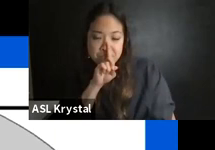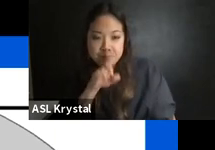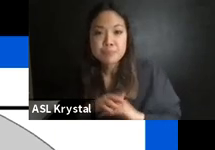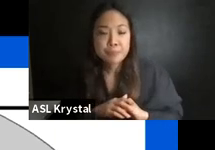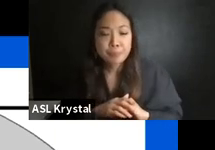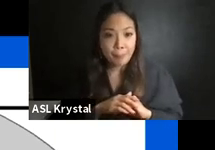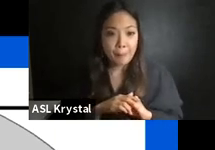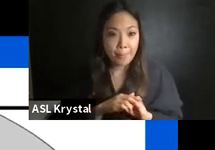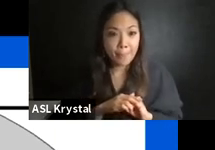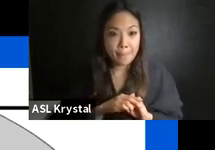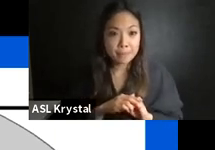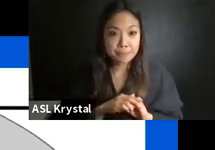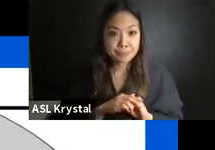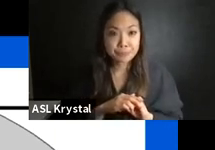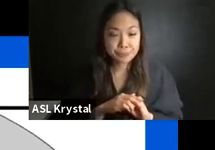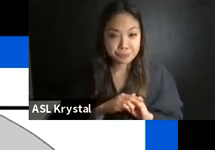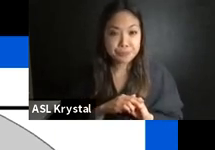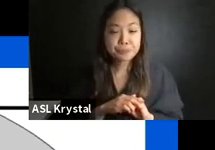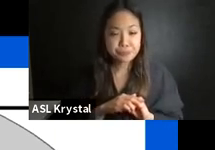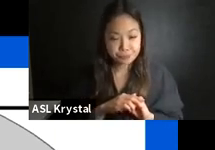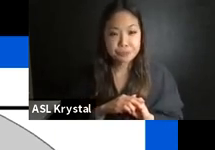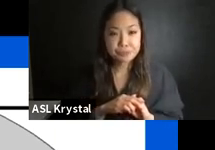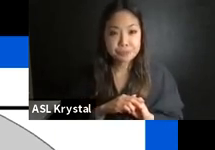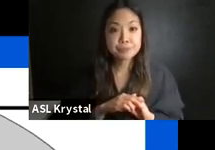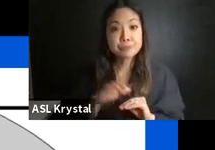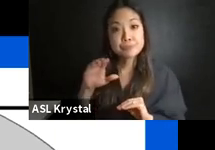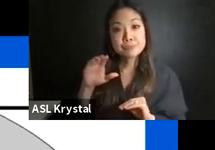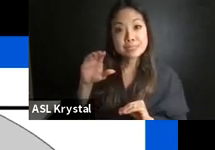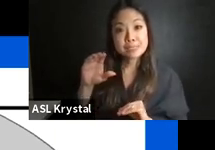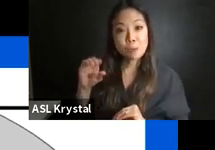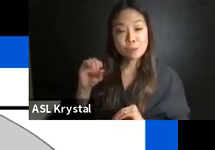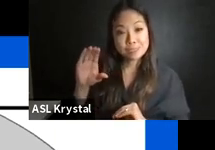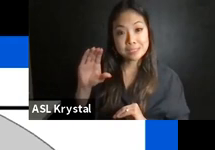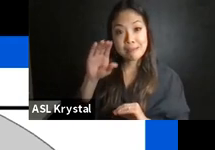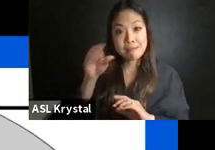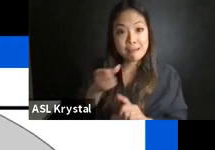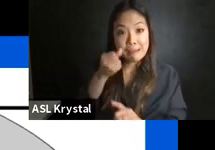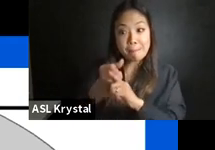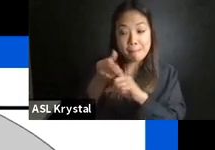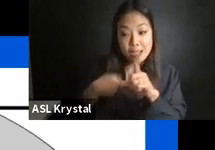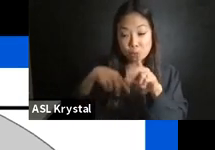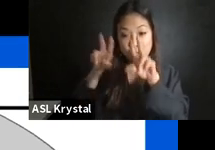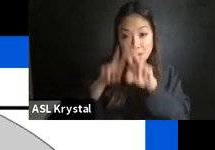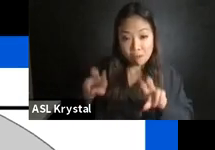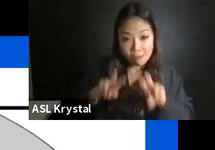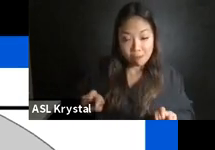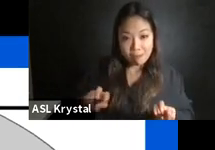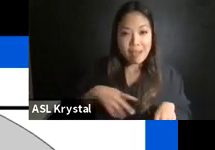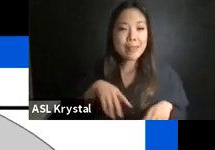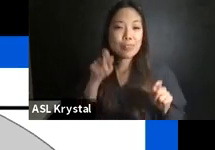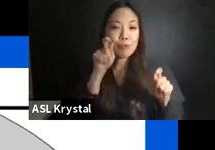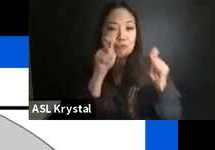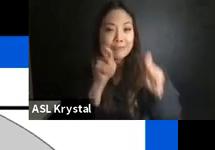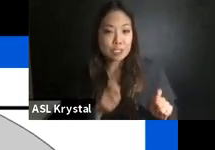when we looked at the impact of the code and and the revisions and the clarification of the